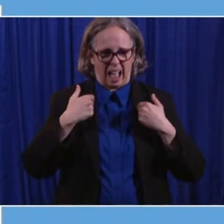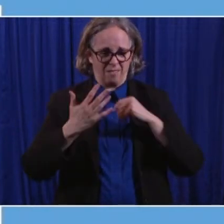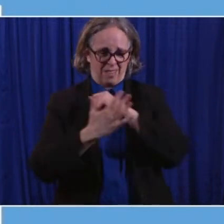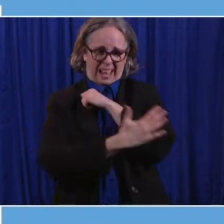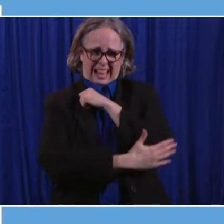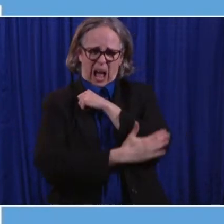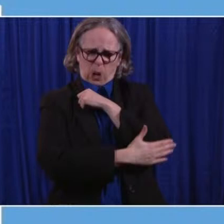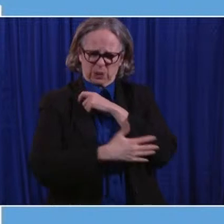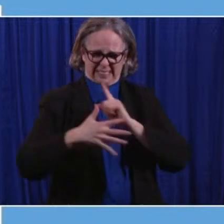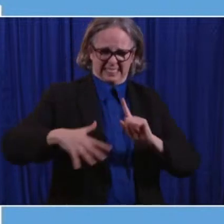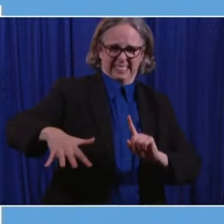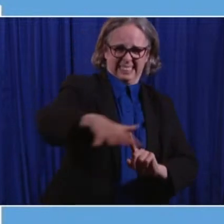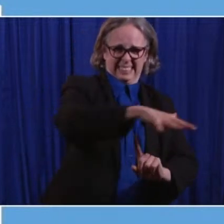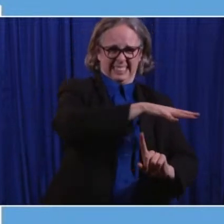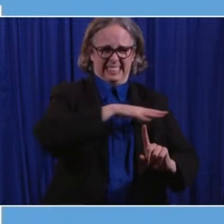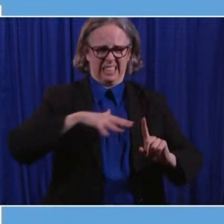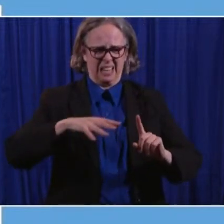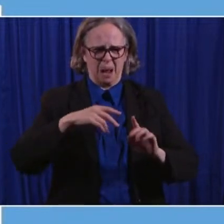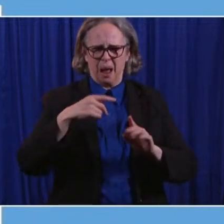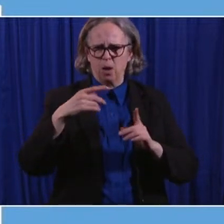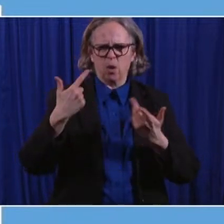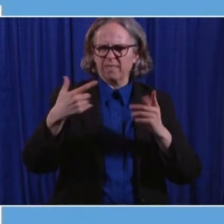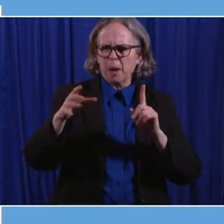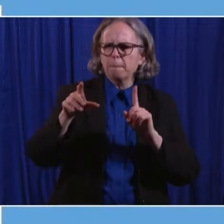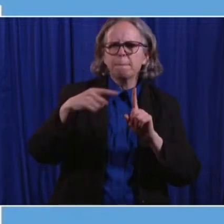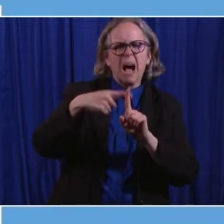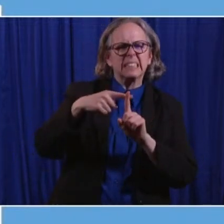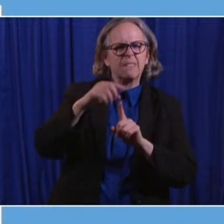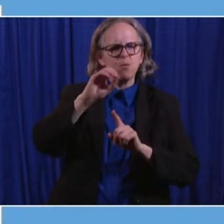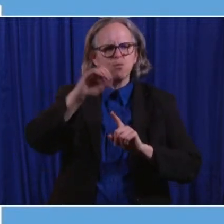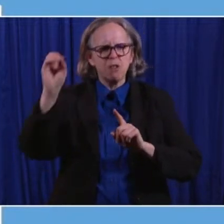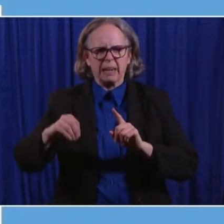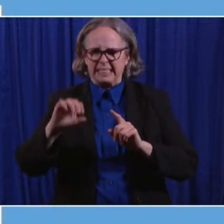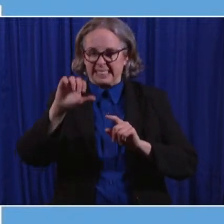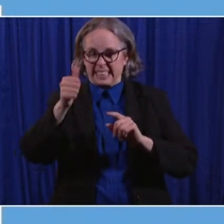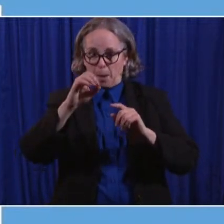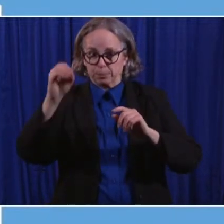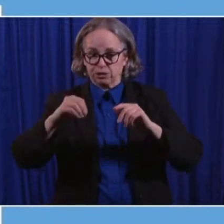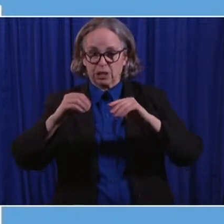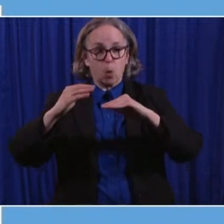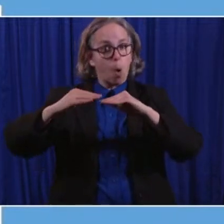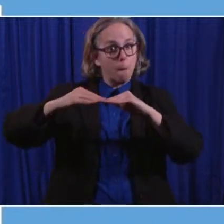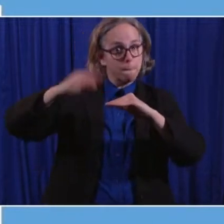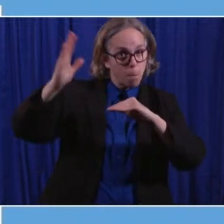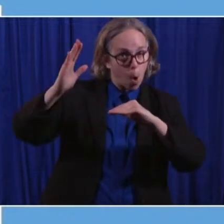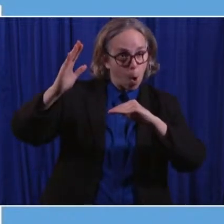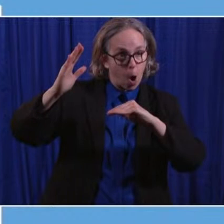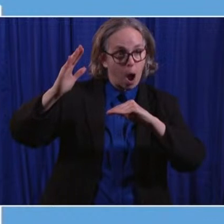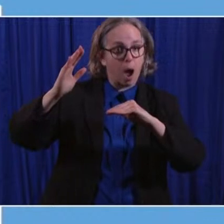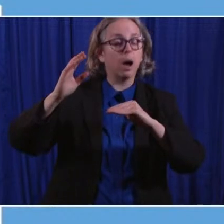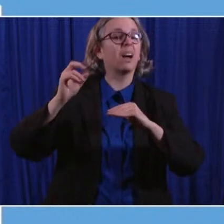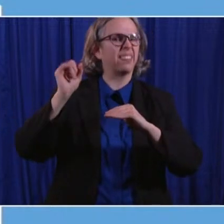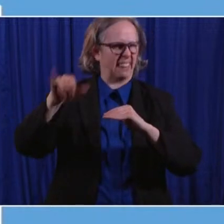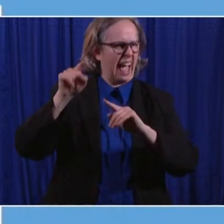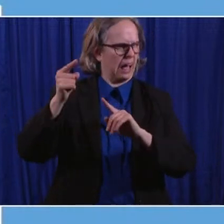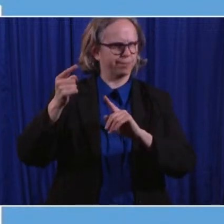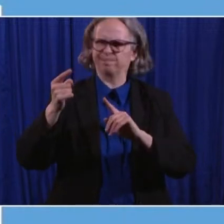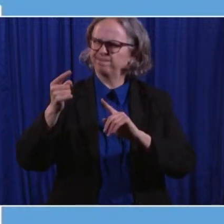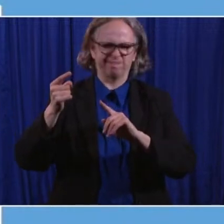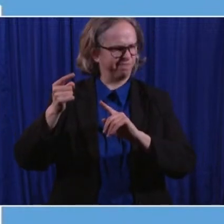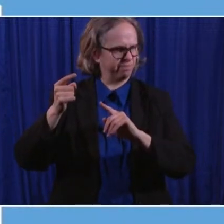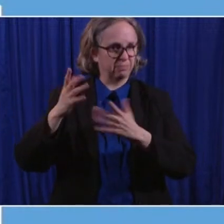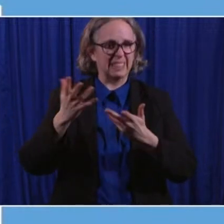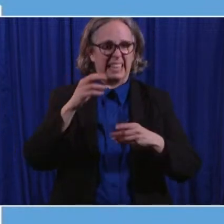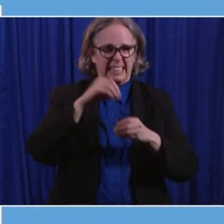has a positivity rate of greater than 10%. And also within that building, if less than 70% of